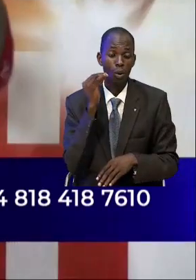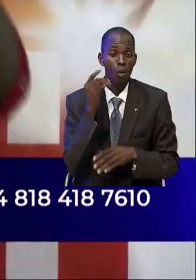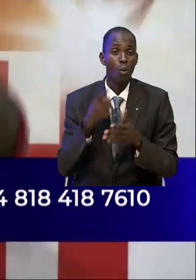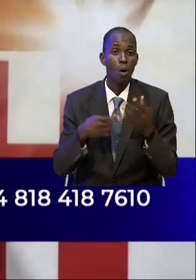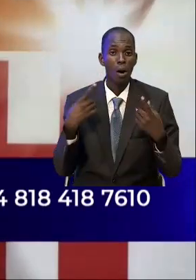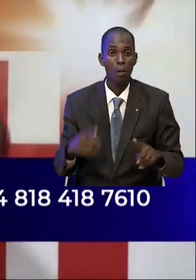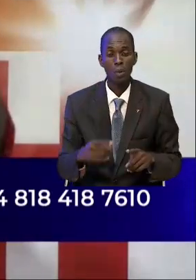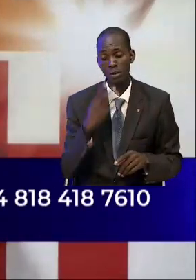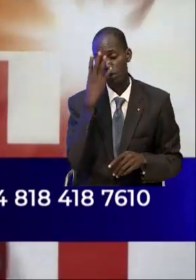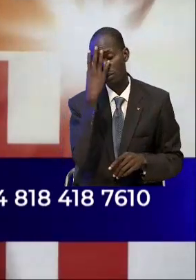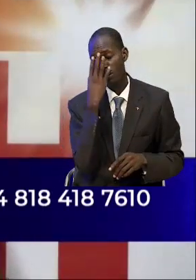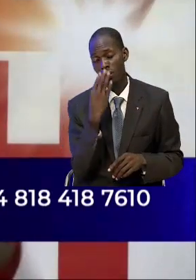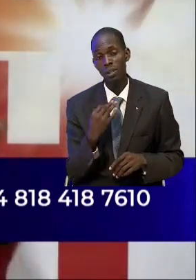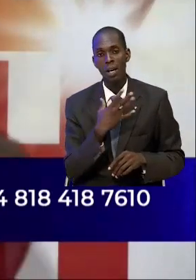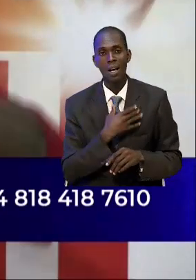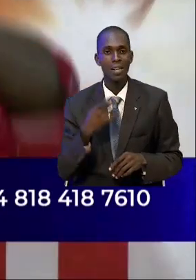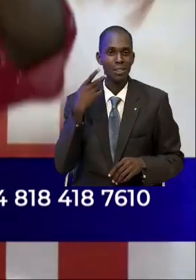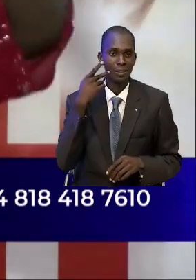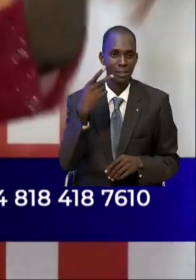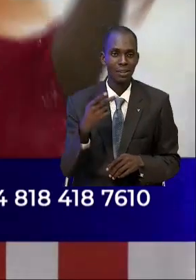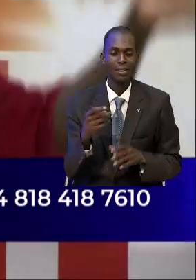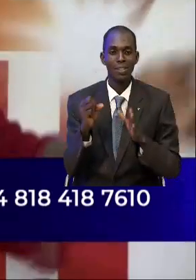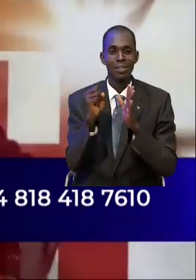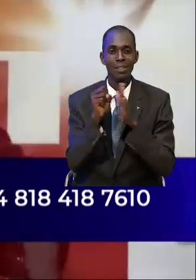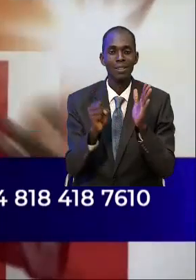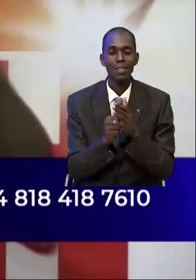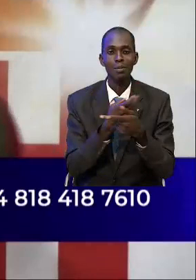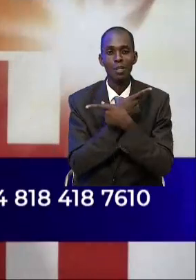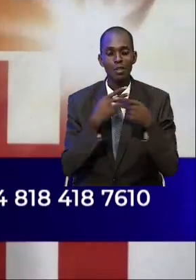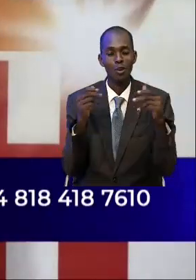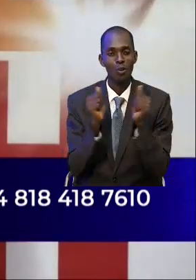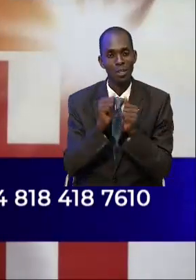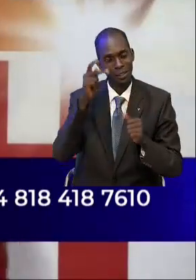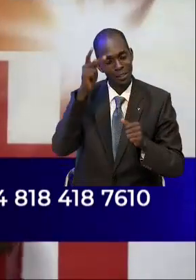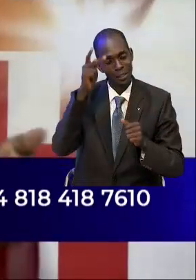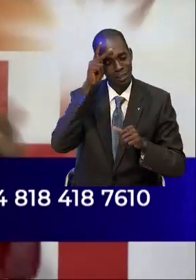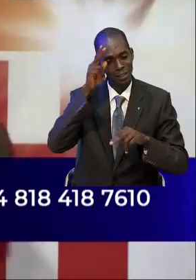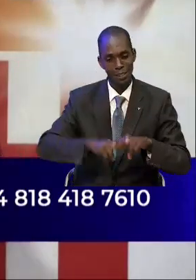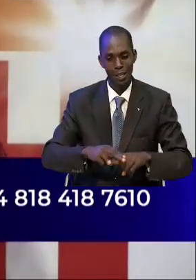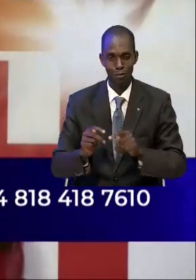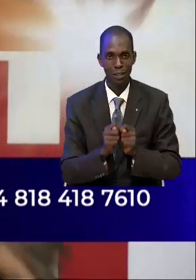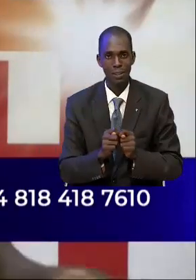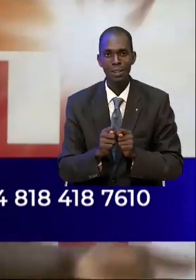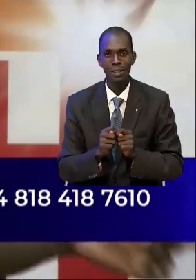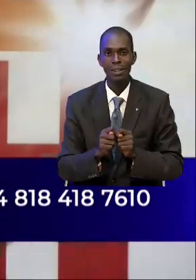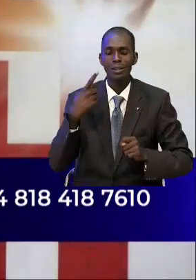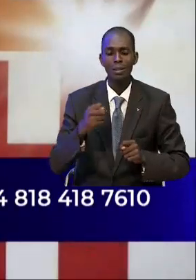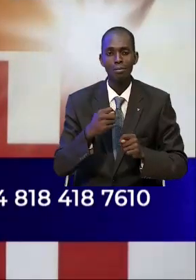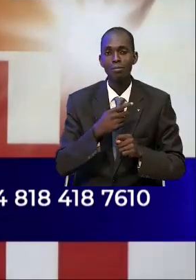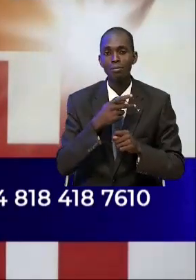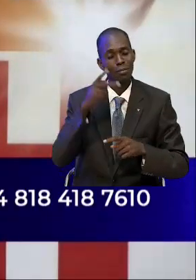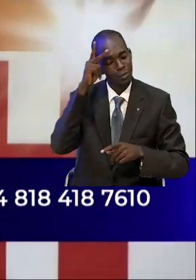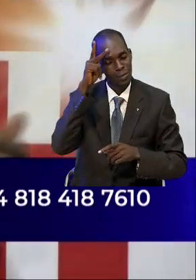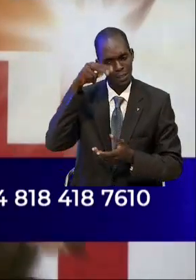I was lying down in my house, behold, the sleep carried me, and I saw our state pastor with our GS. They sat